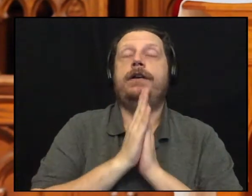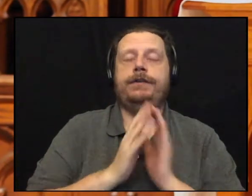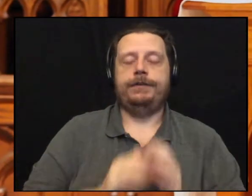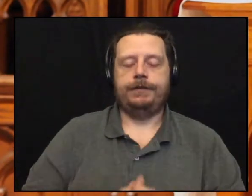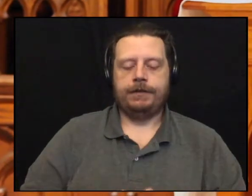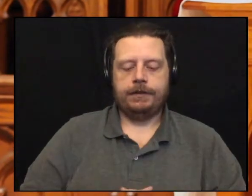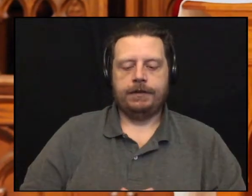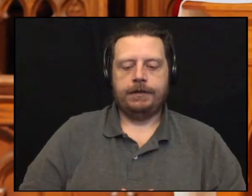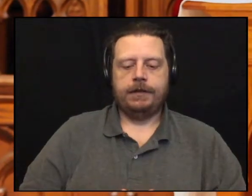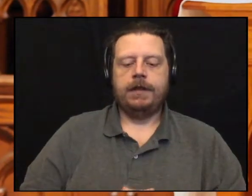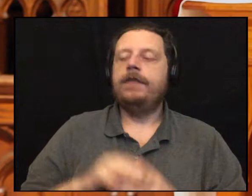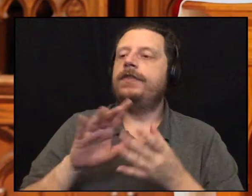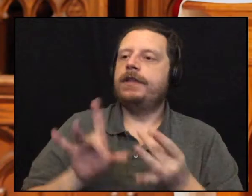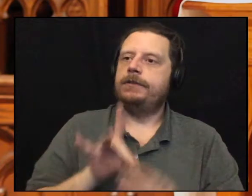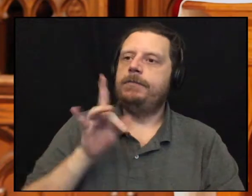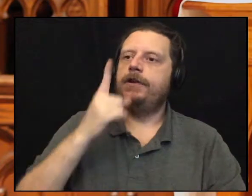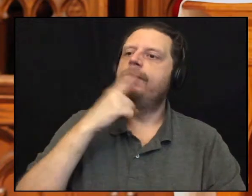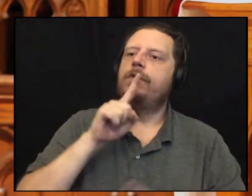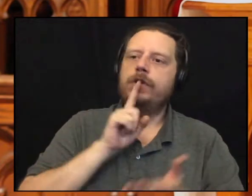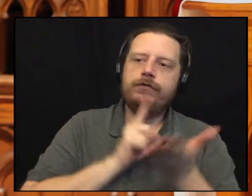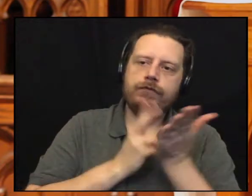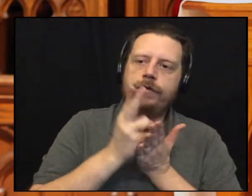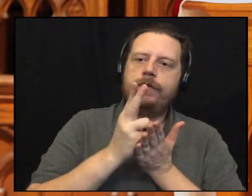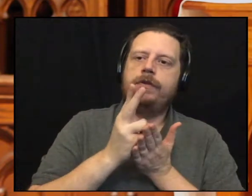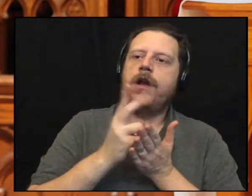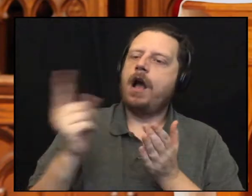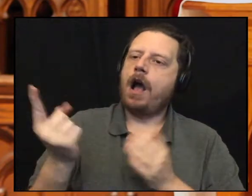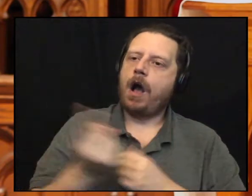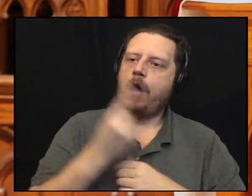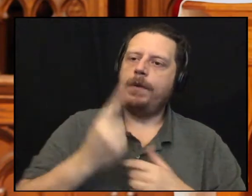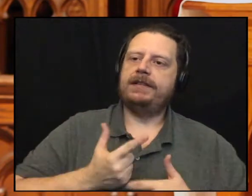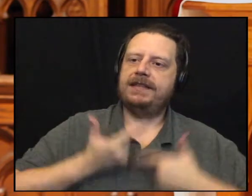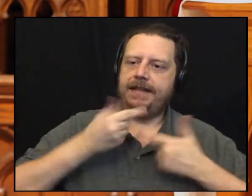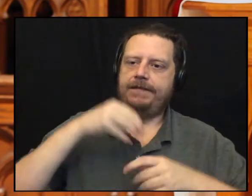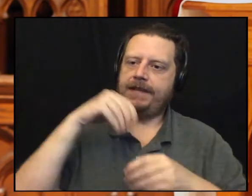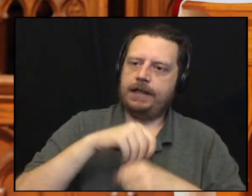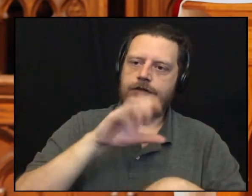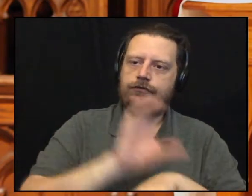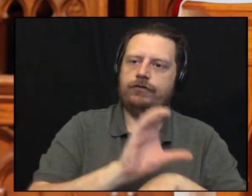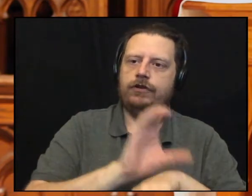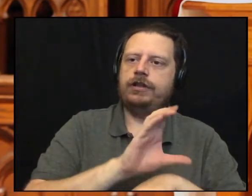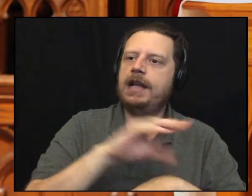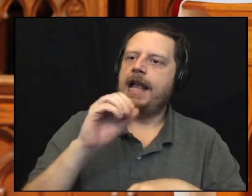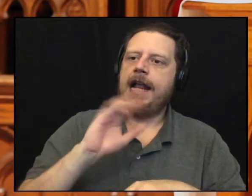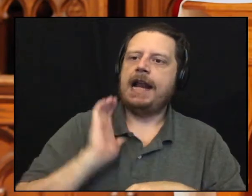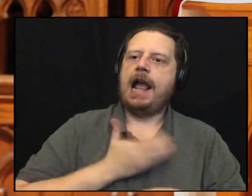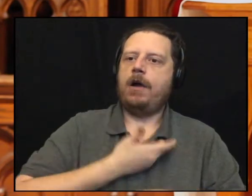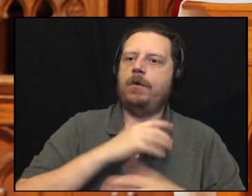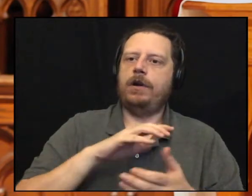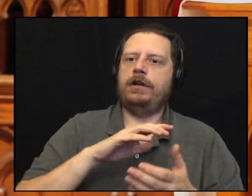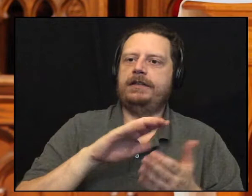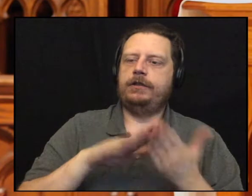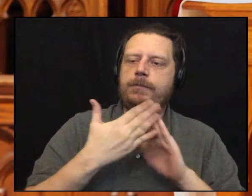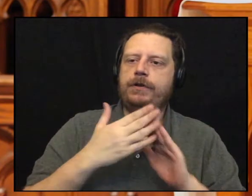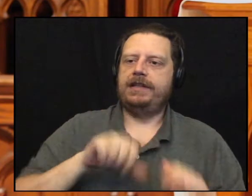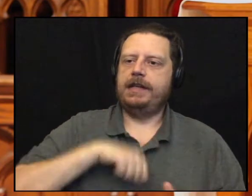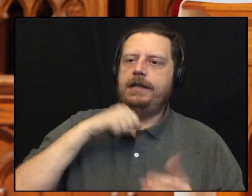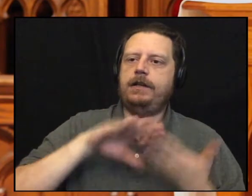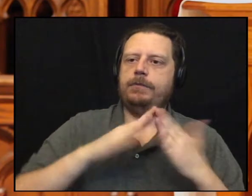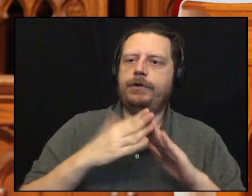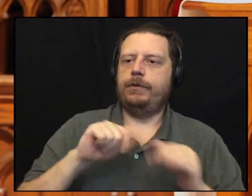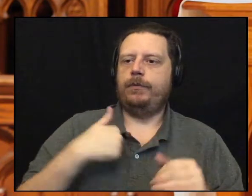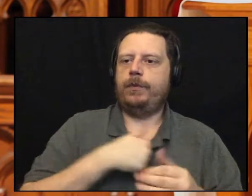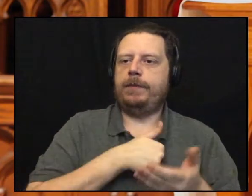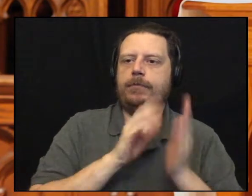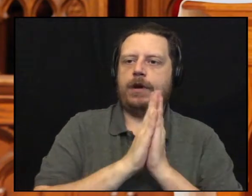That the Spirit of truth may dwell always in the midst of our church and our dignity community, we pray.